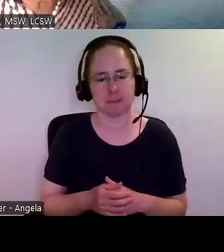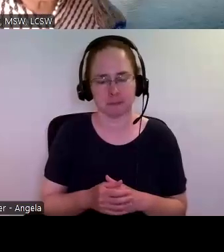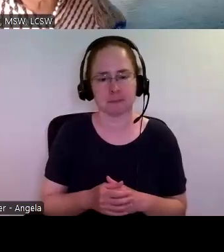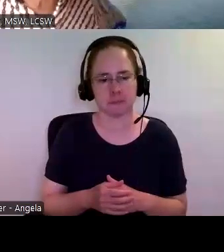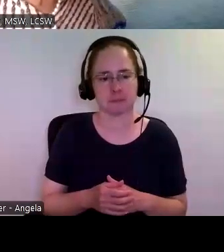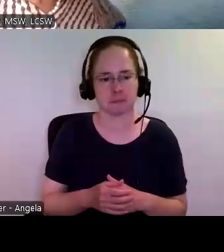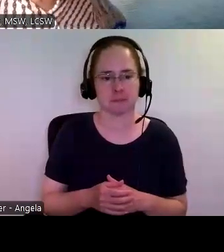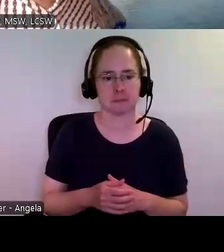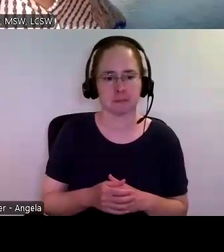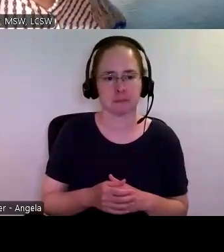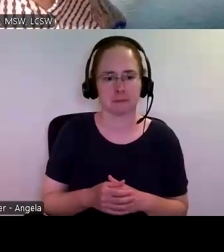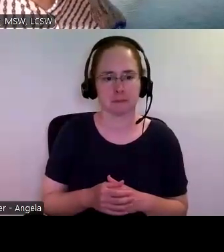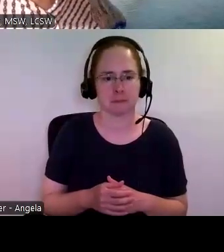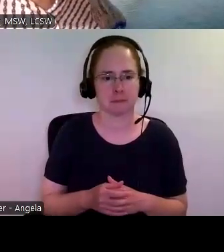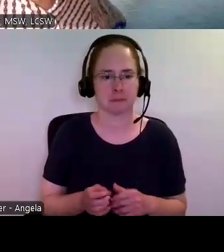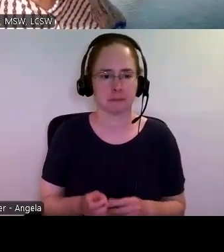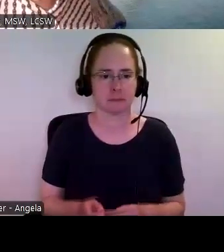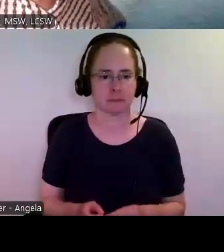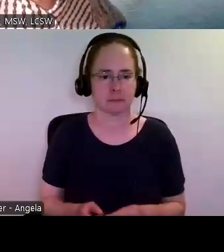95%. Next slide.